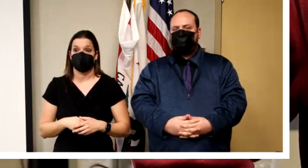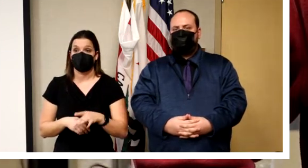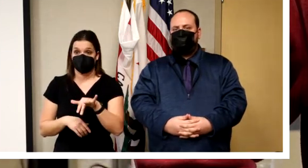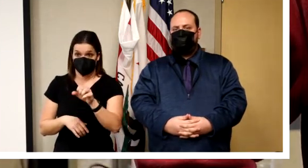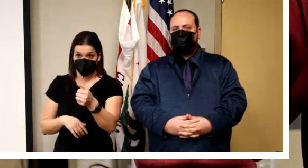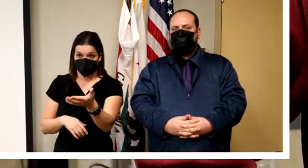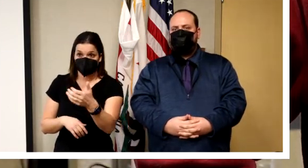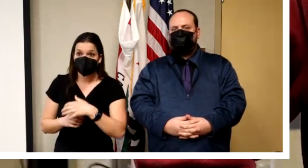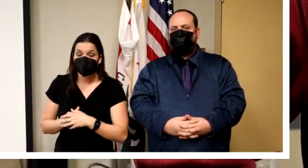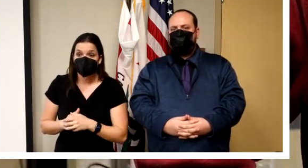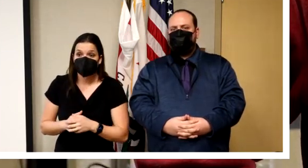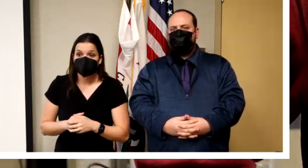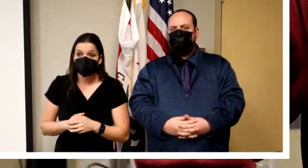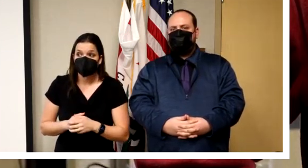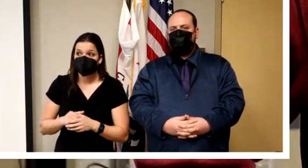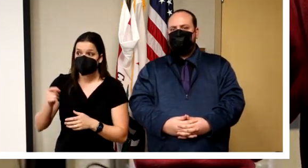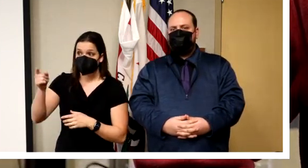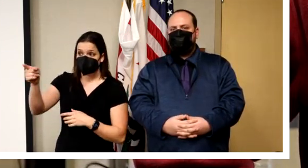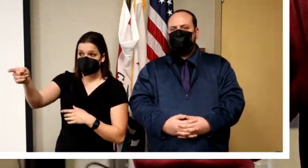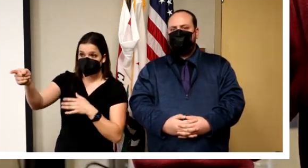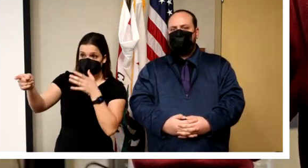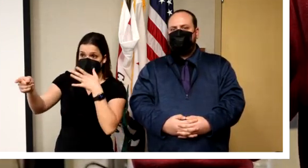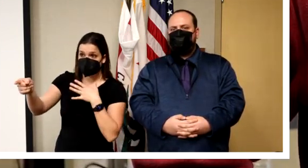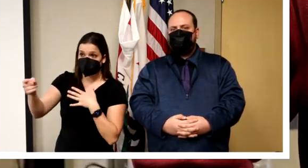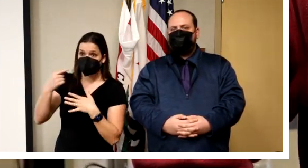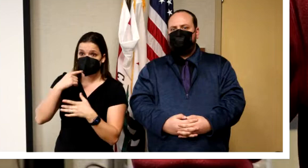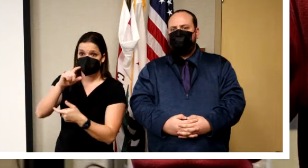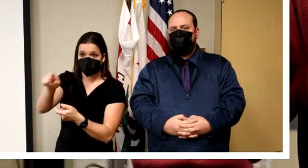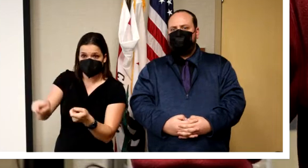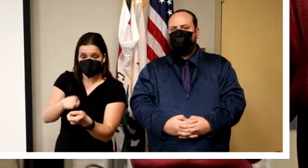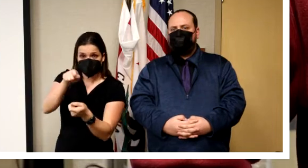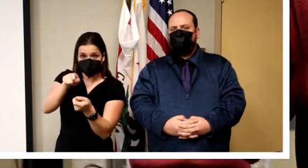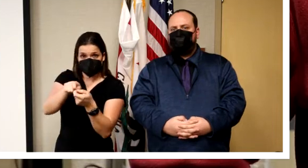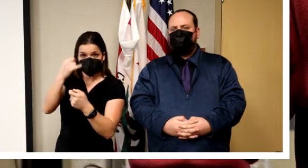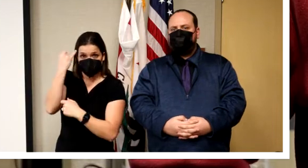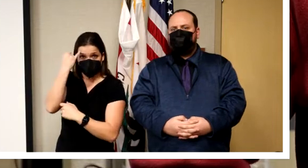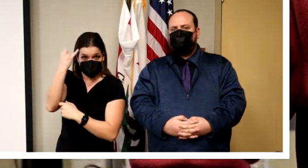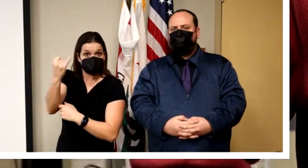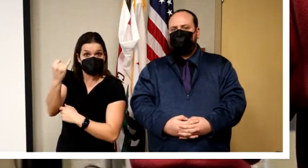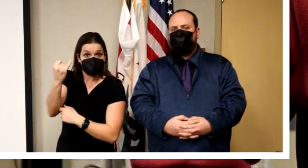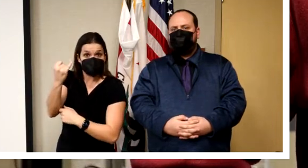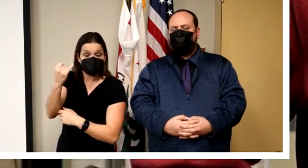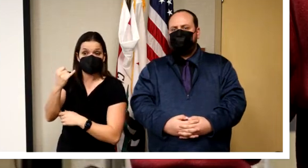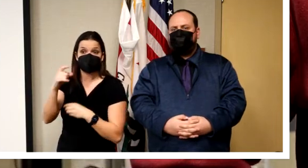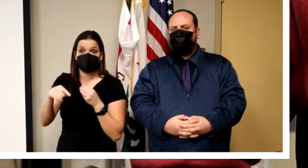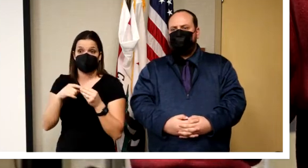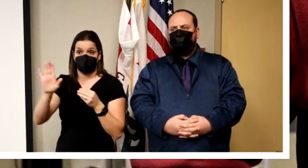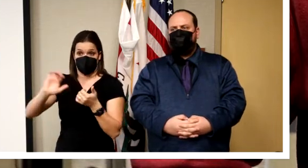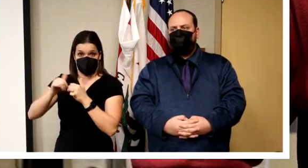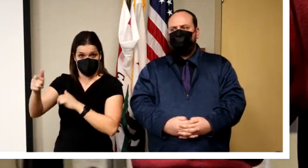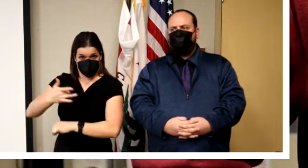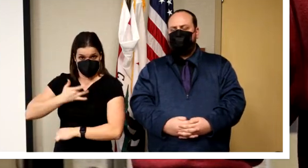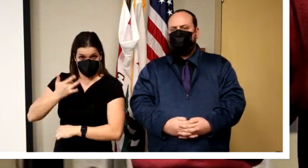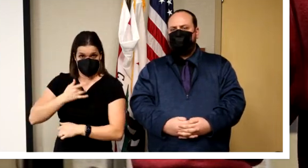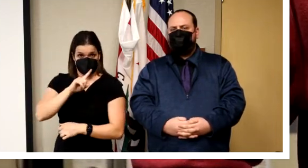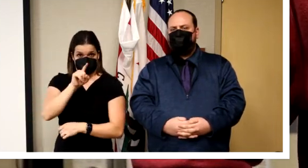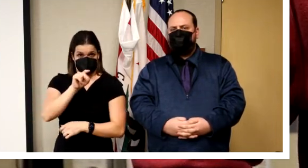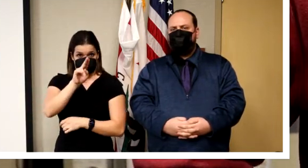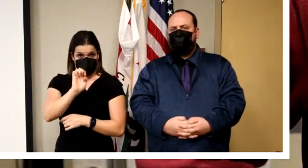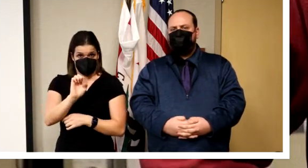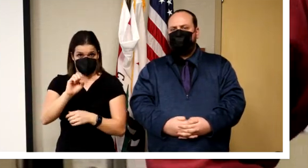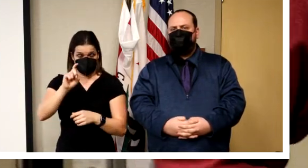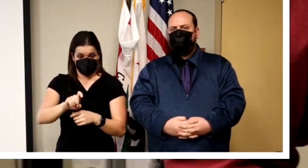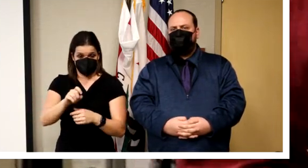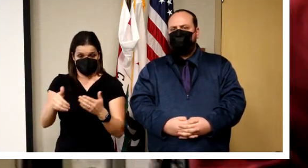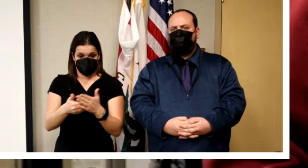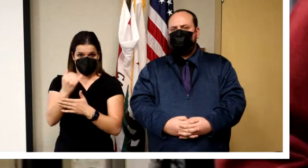Yes, sir? So this gentleman here has some very specific ideas about how he feels that the zone should be